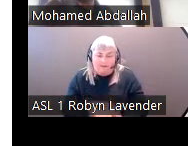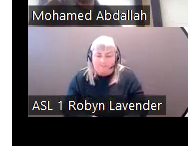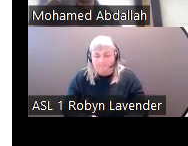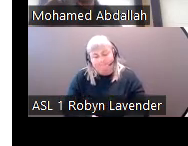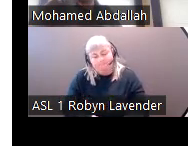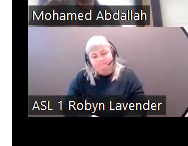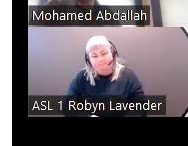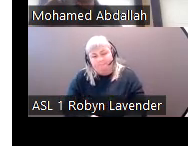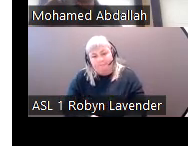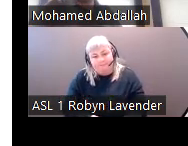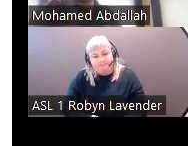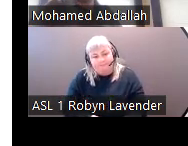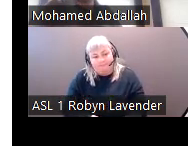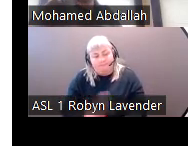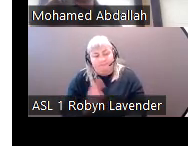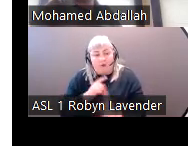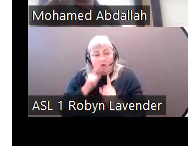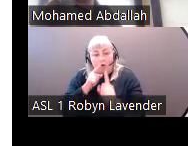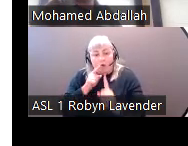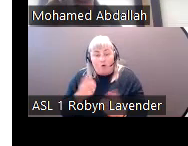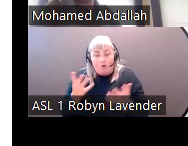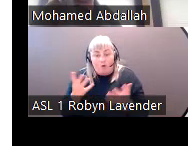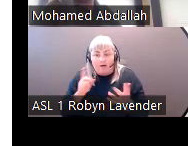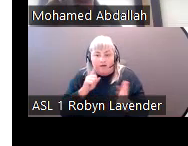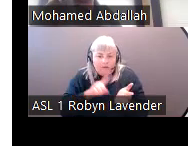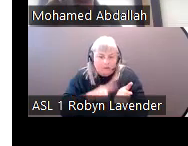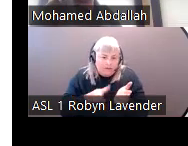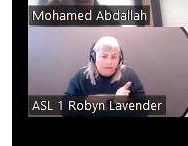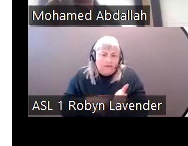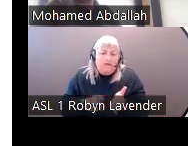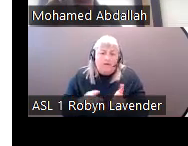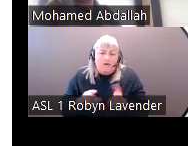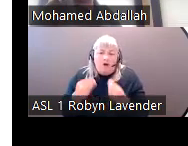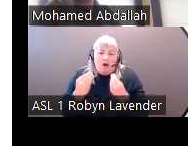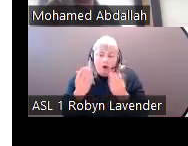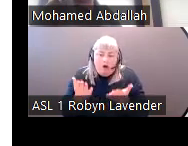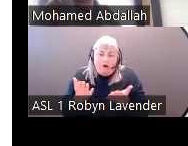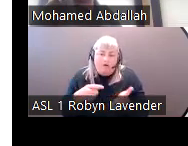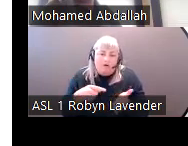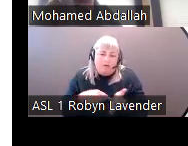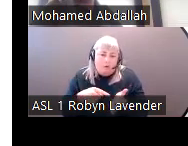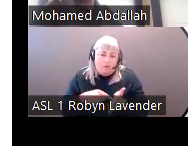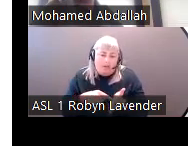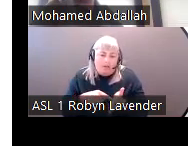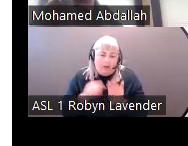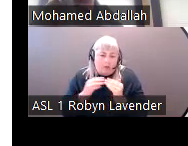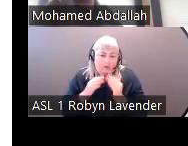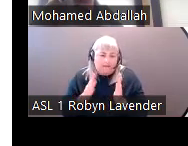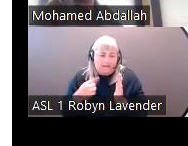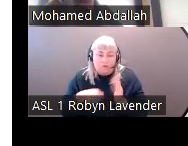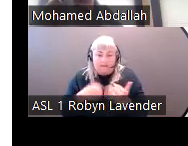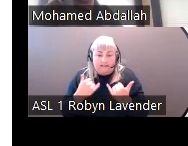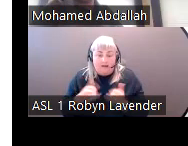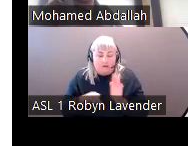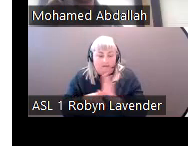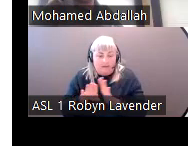lot. Our goals is to look into offering affordable housing. We are now